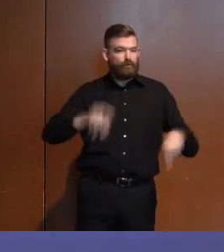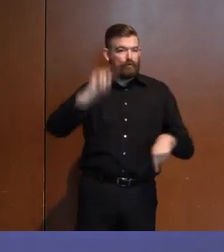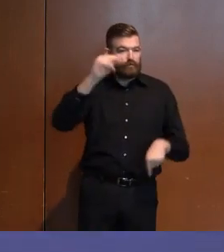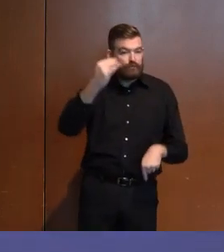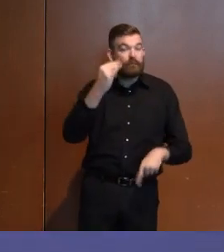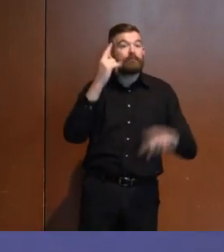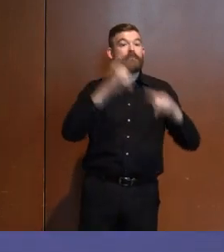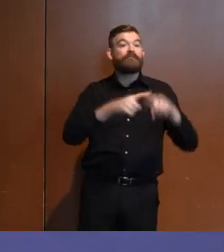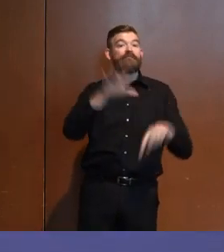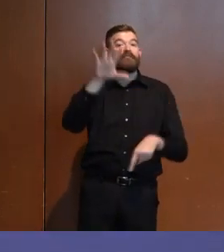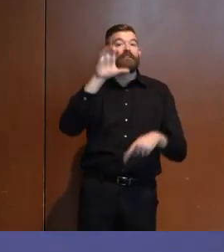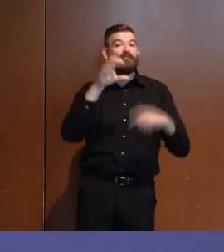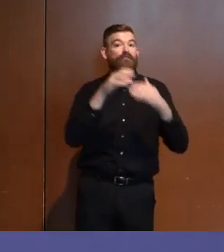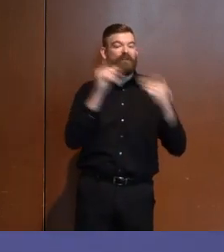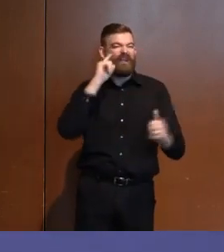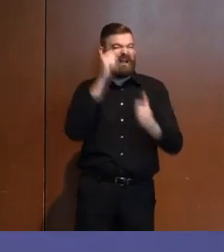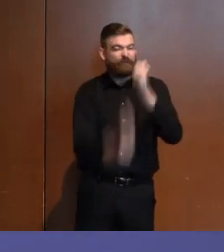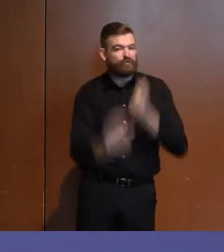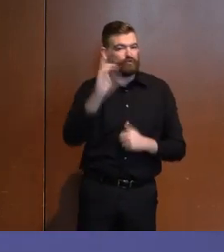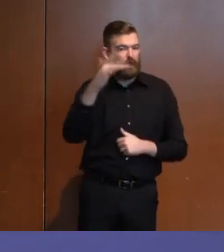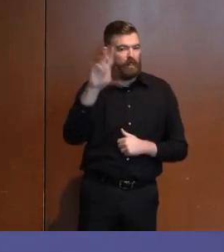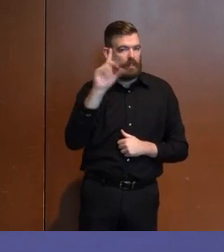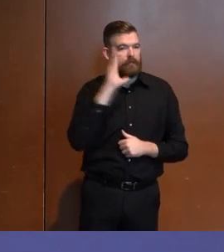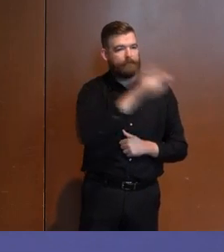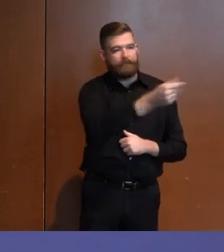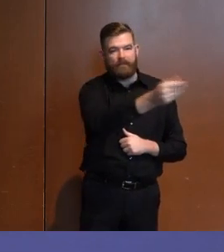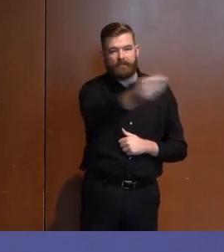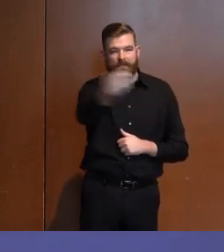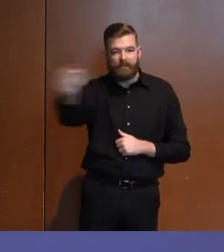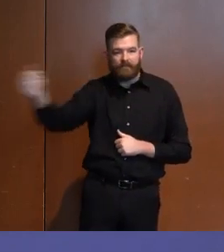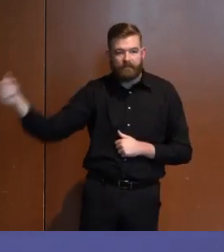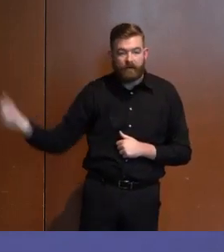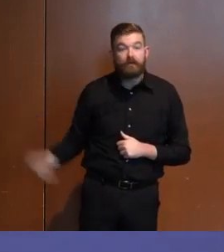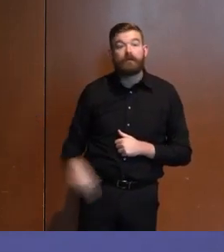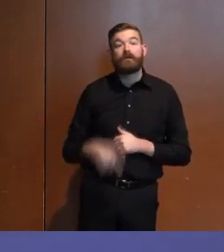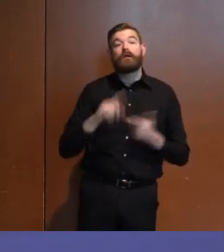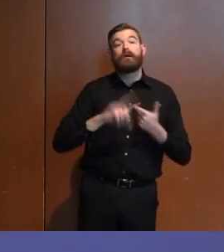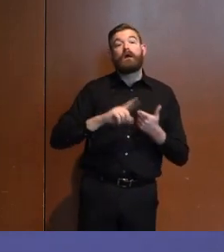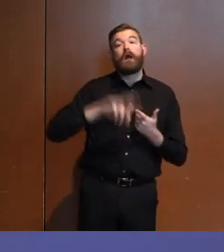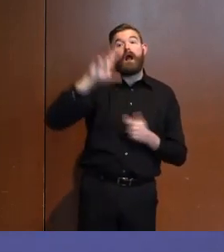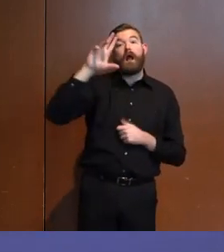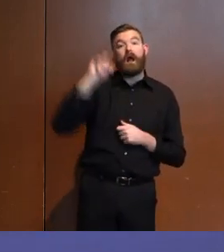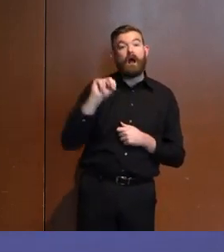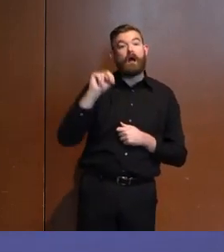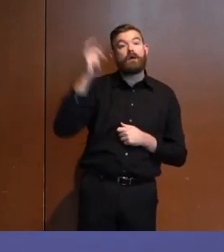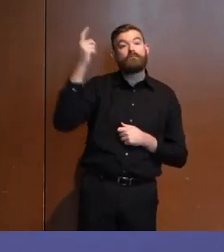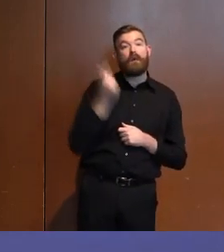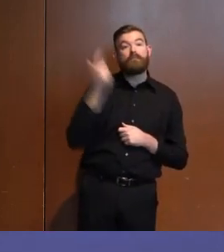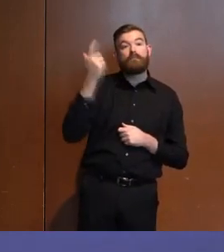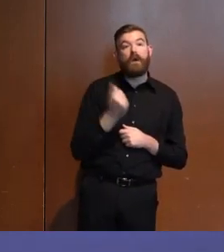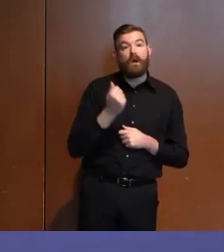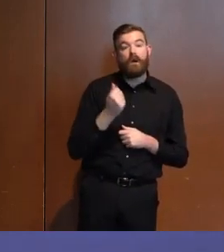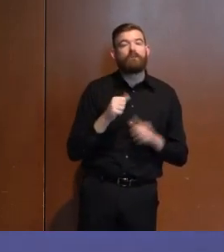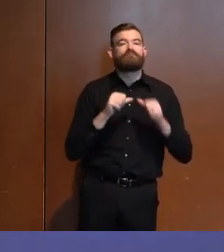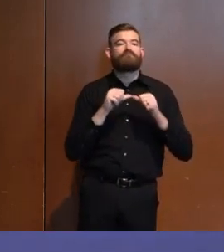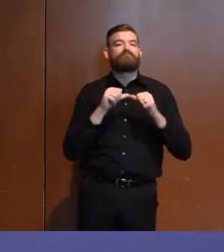to 13 weeks, and it will allow self-employed, part-time, and gig economy workers to be eligible